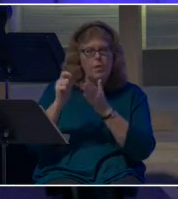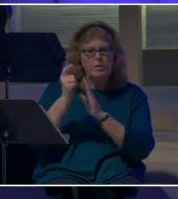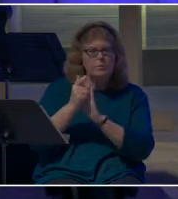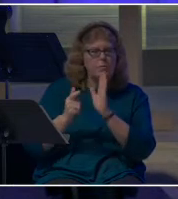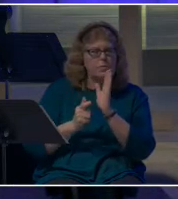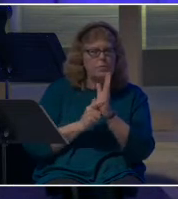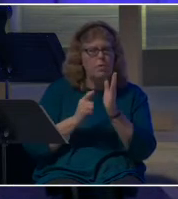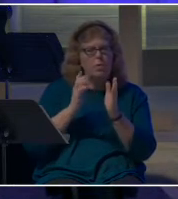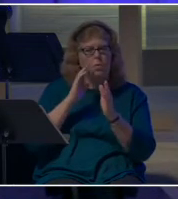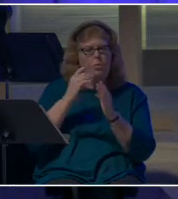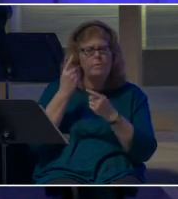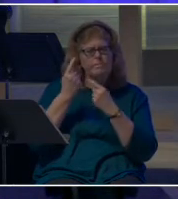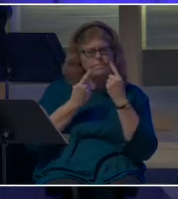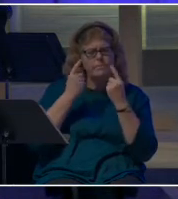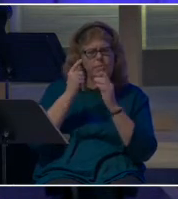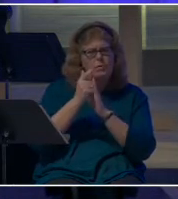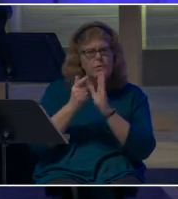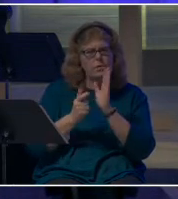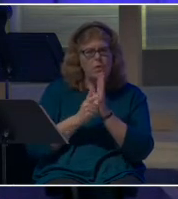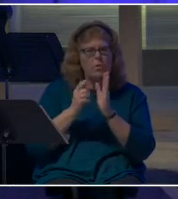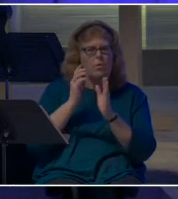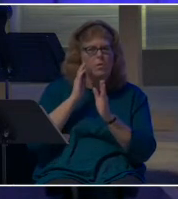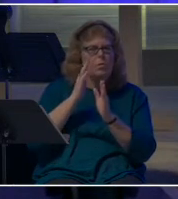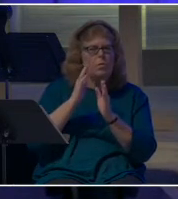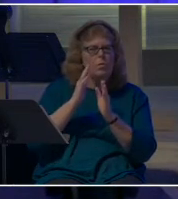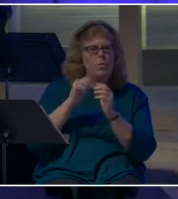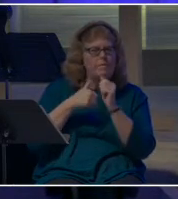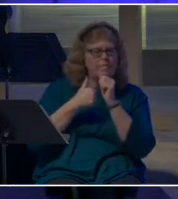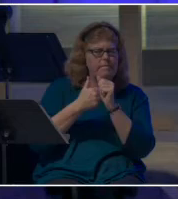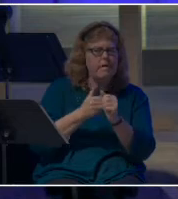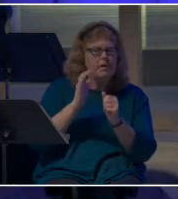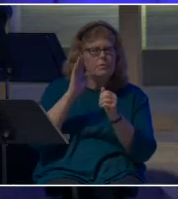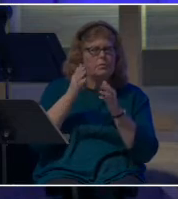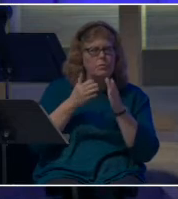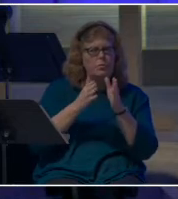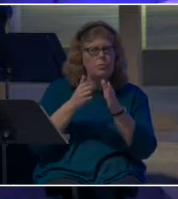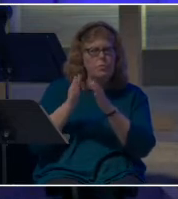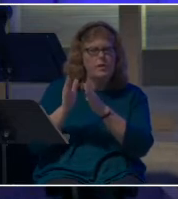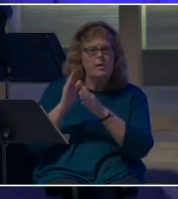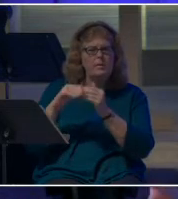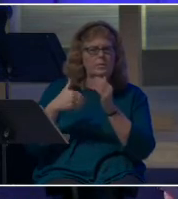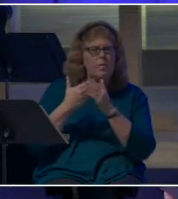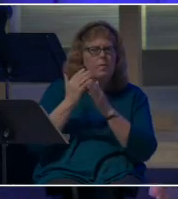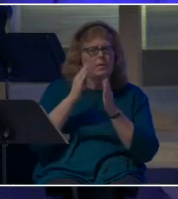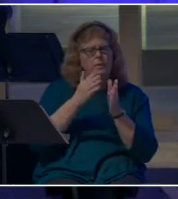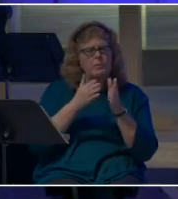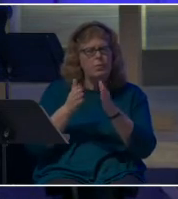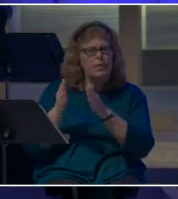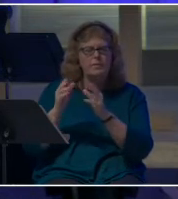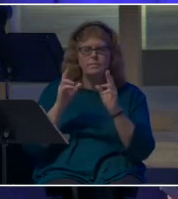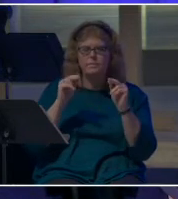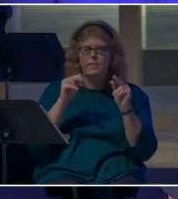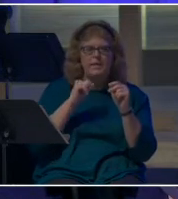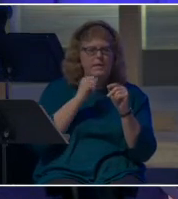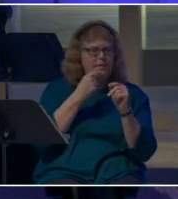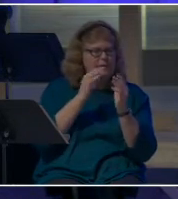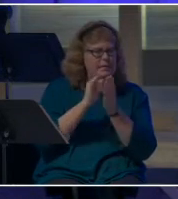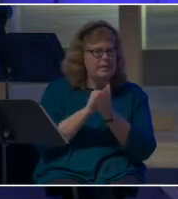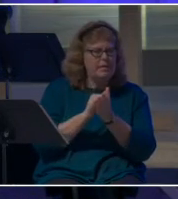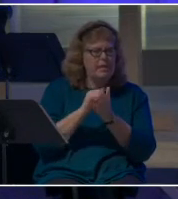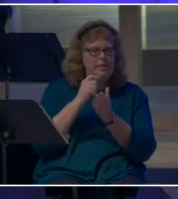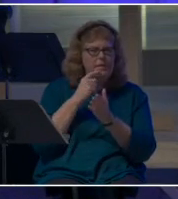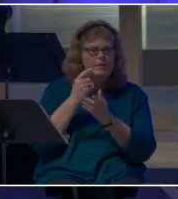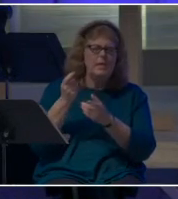out, who is going to meditate on your law, who is going to follow your ways in all of his ways? No, that's not what they said. They